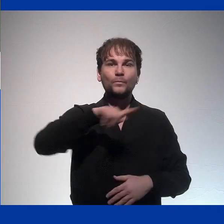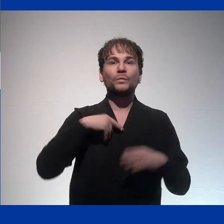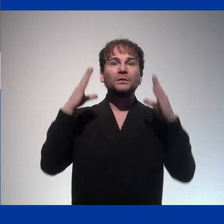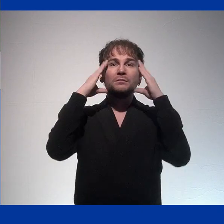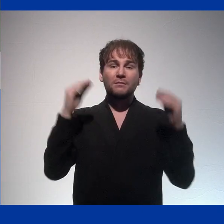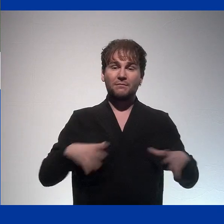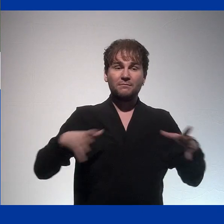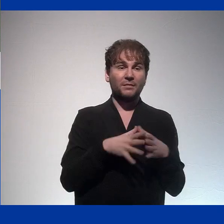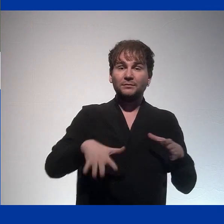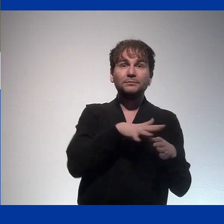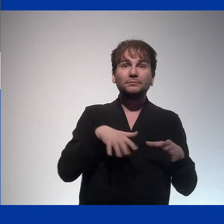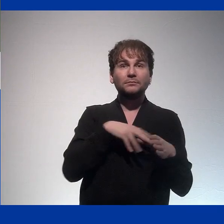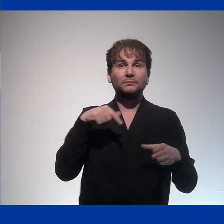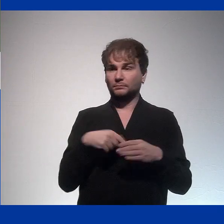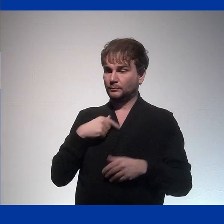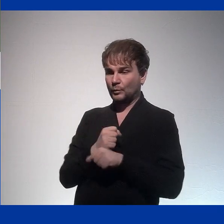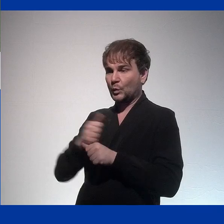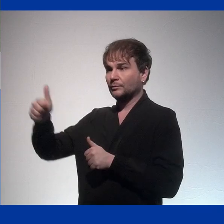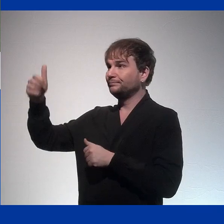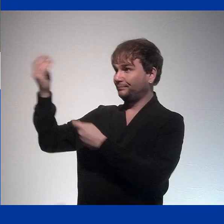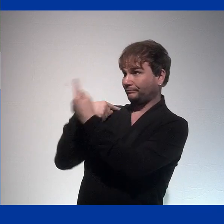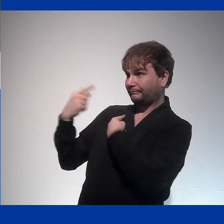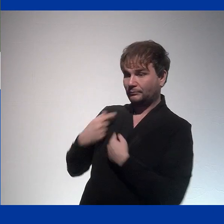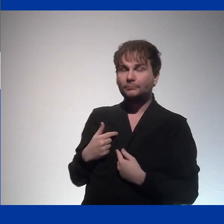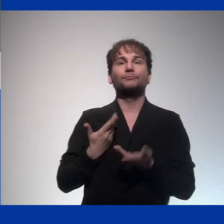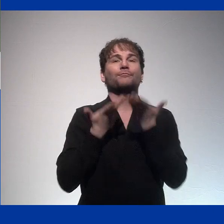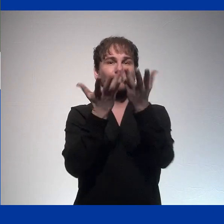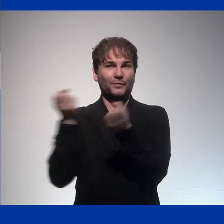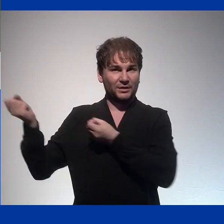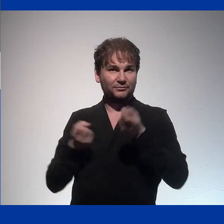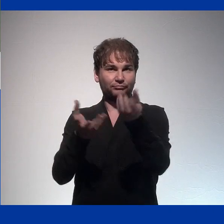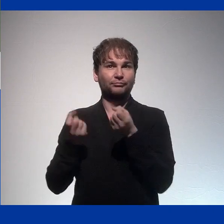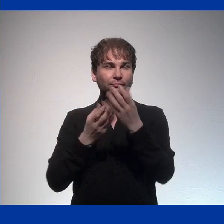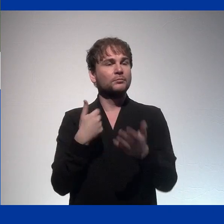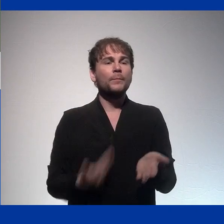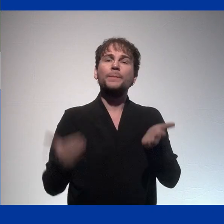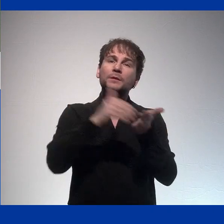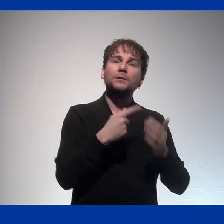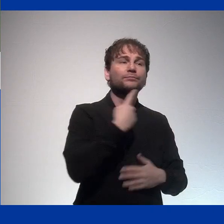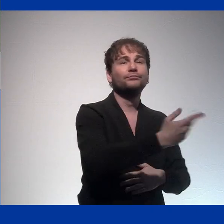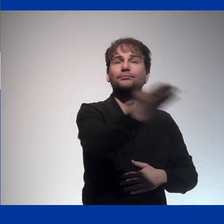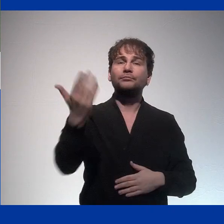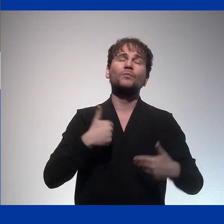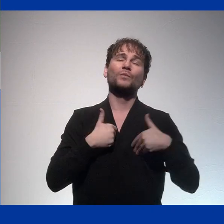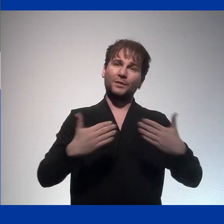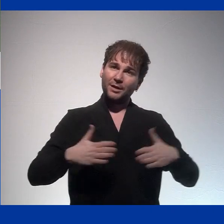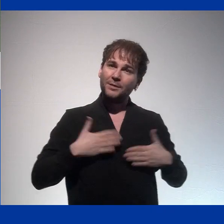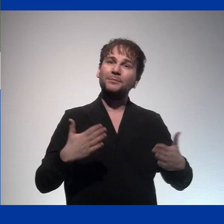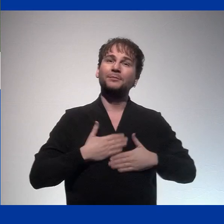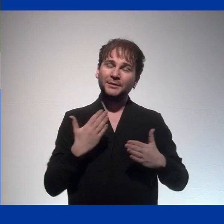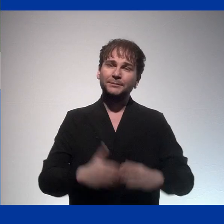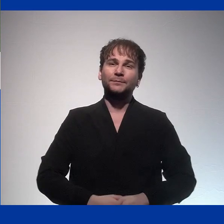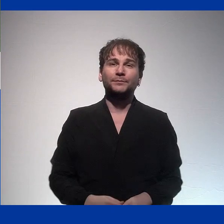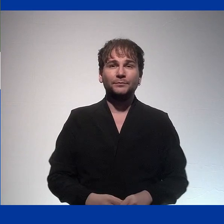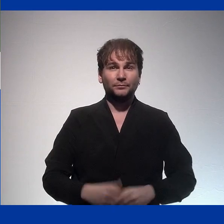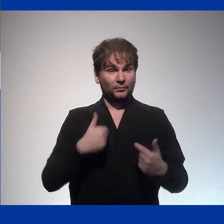the decision that there will be every 5 years a youth work convention. This decision